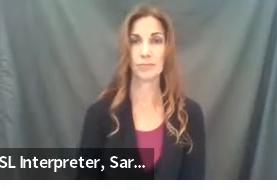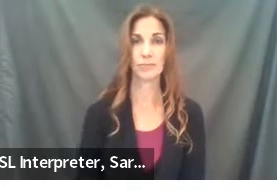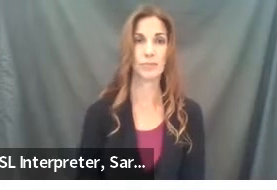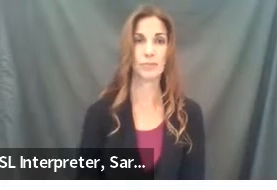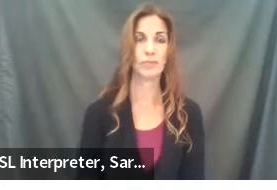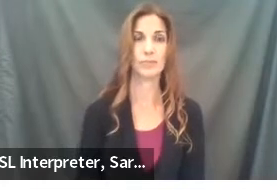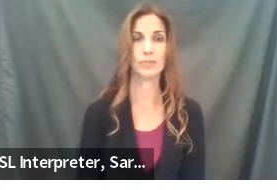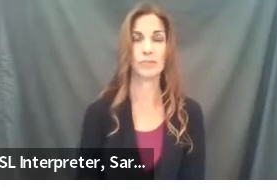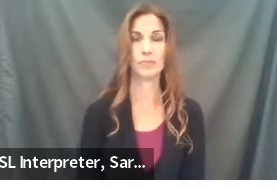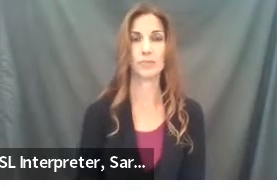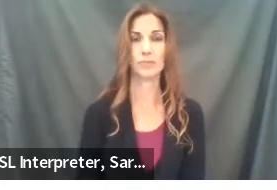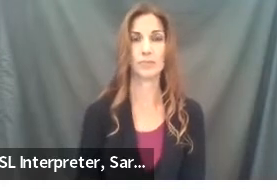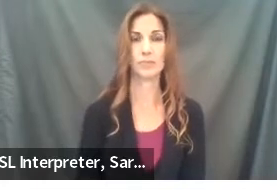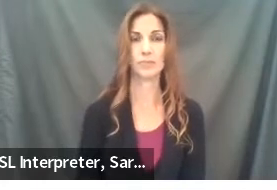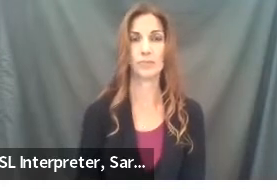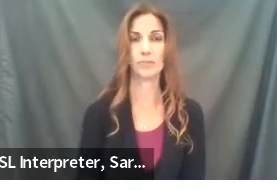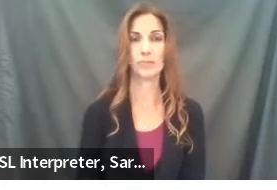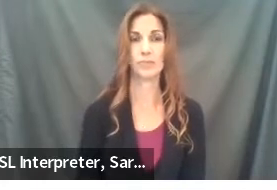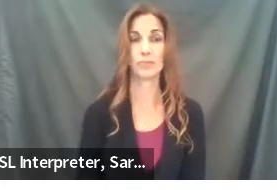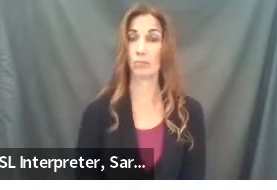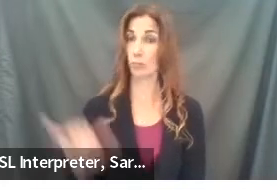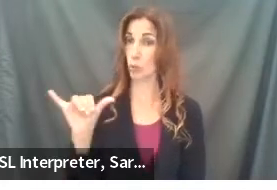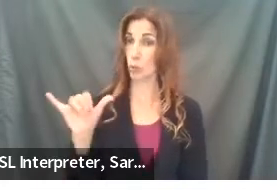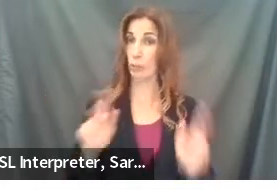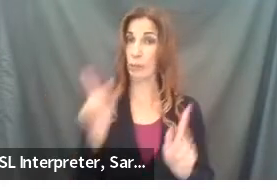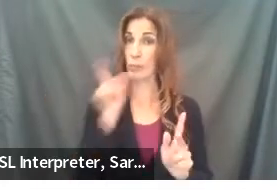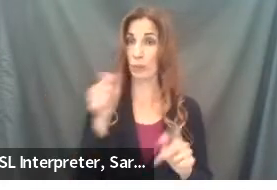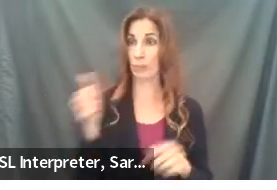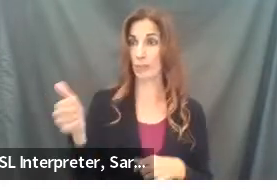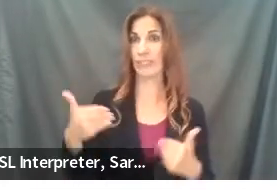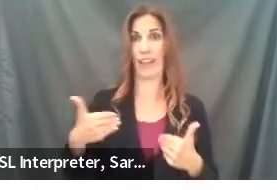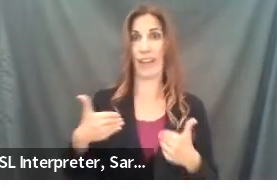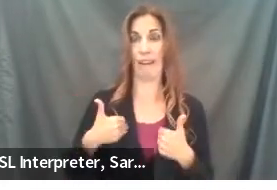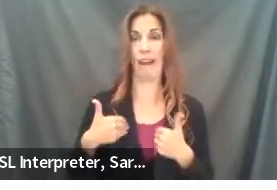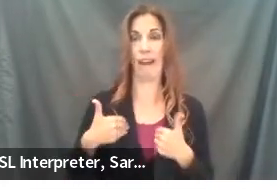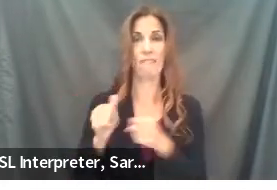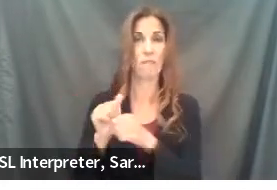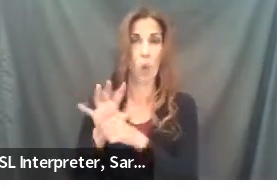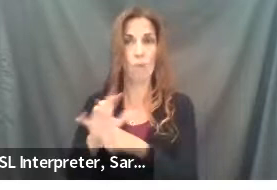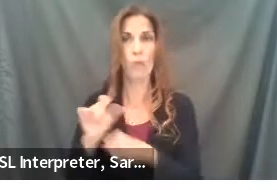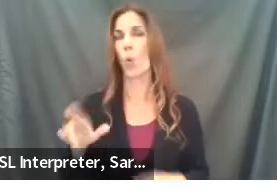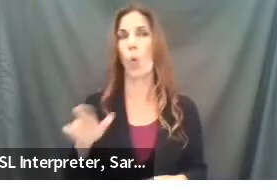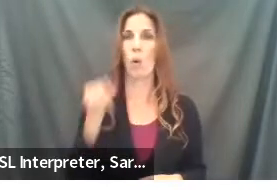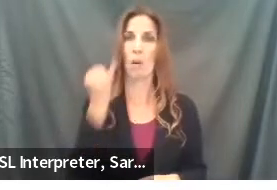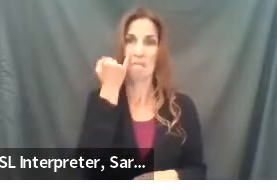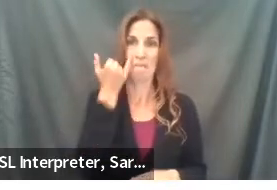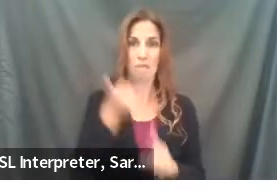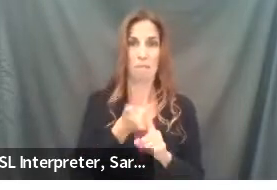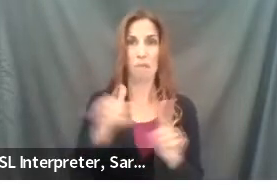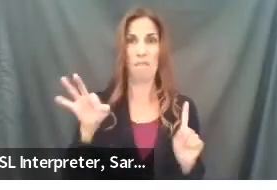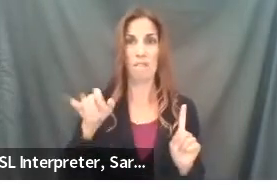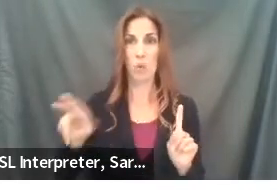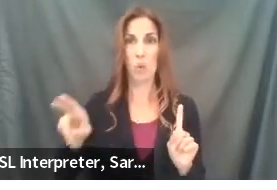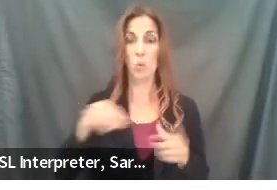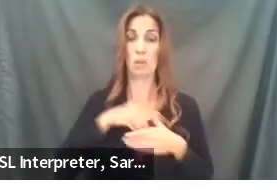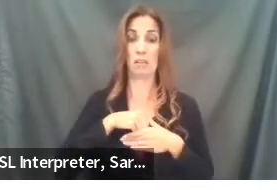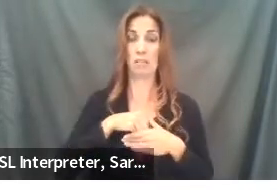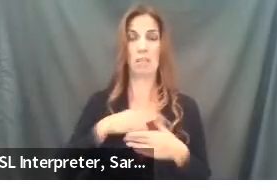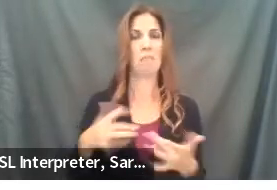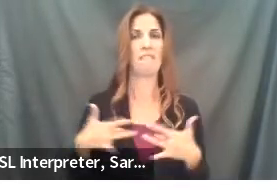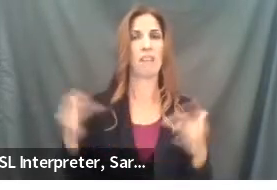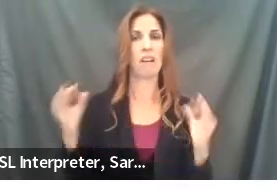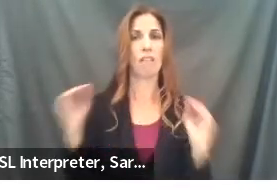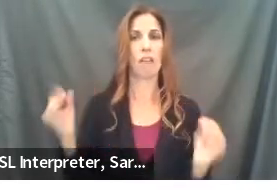Also, people infected with COVID-19 or flu may not feel any symptoms